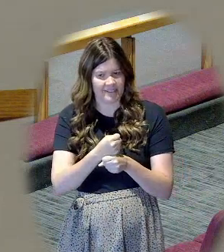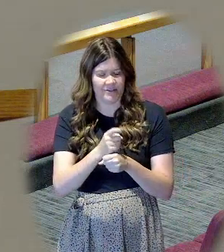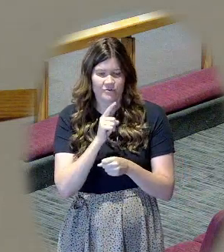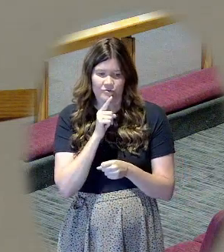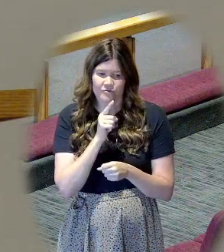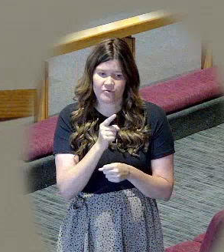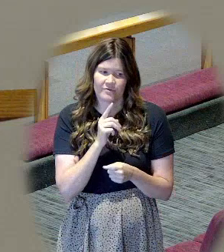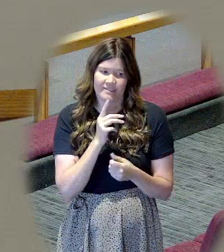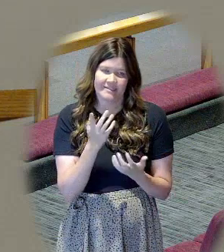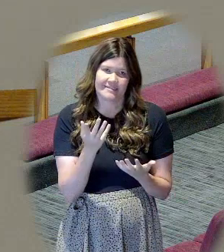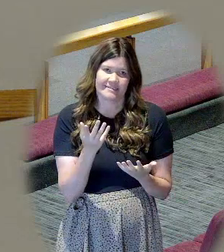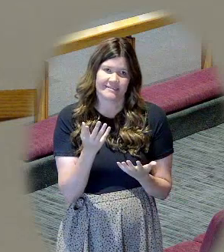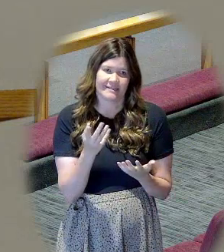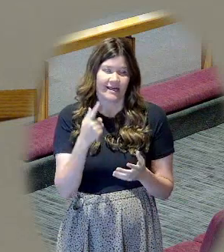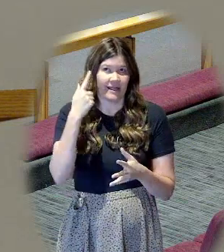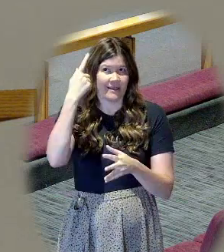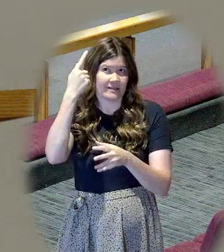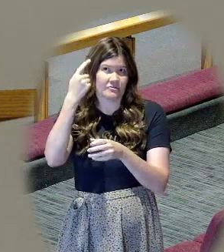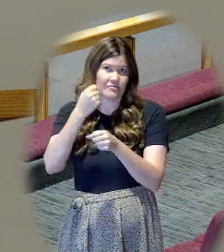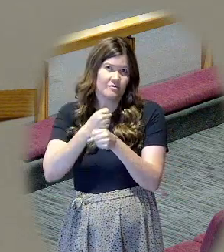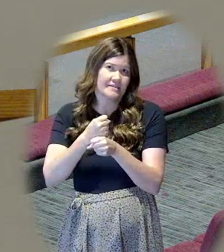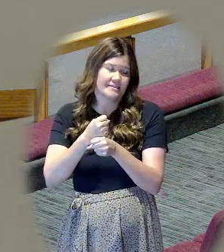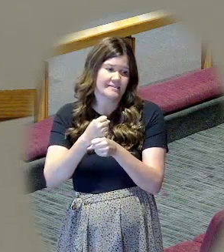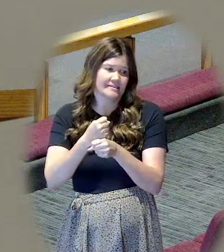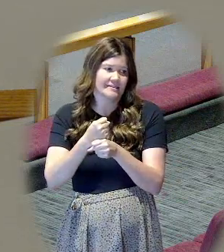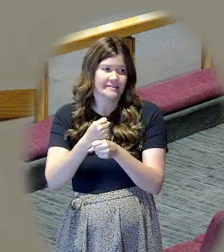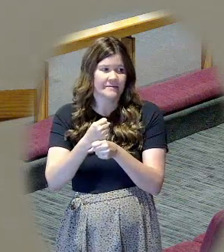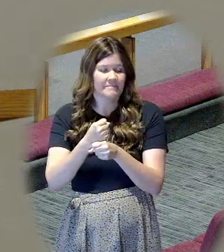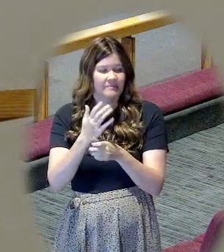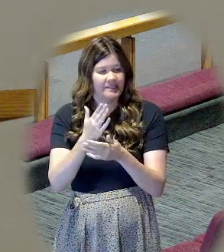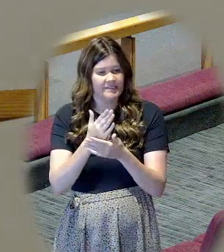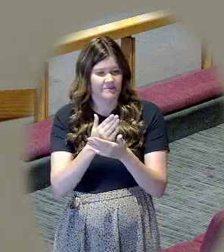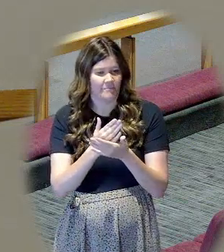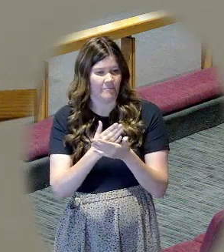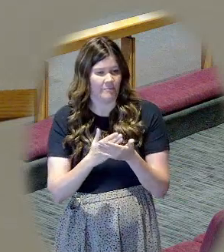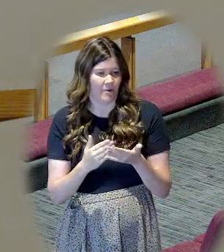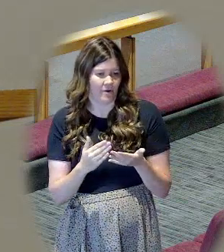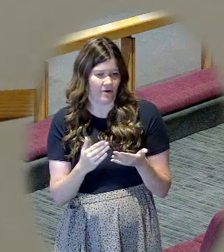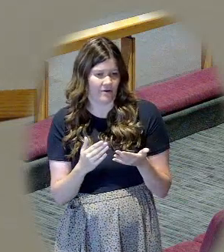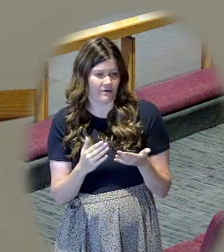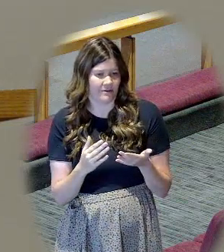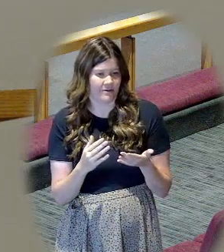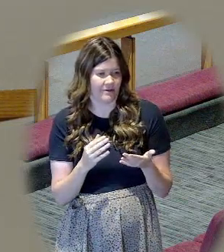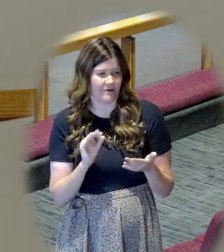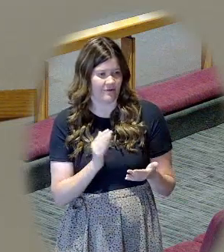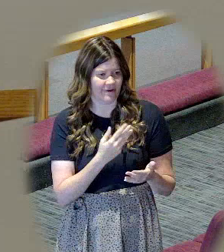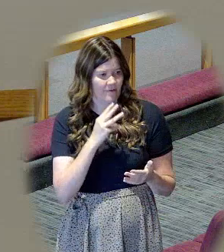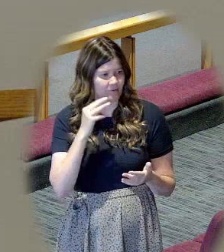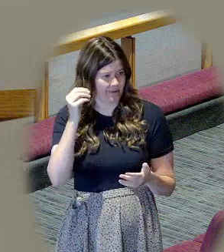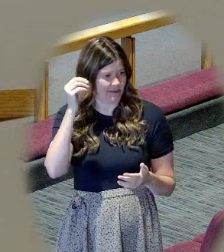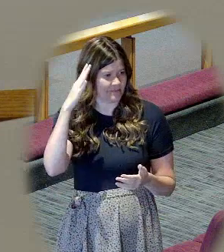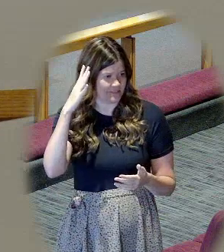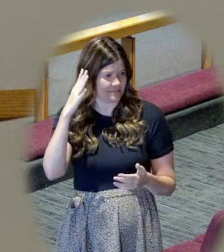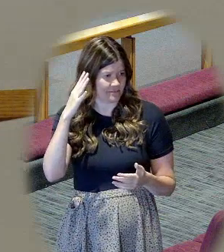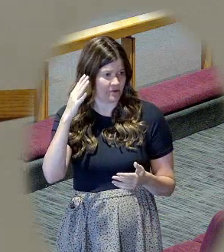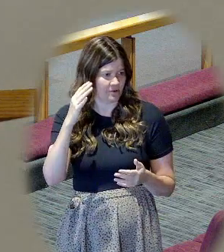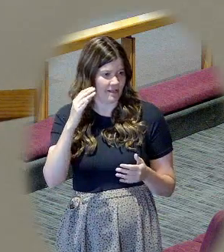is that trust is an integral part of our baptismal